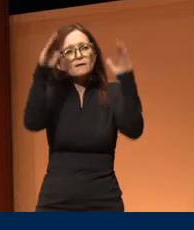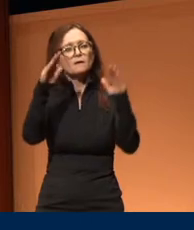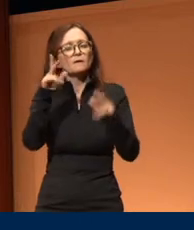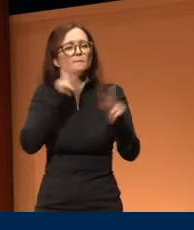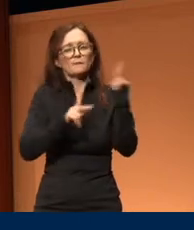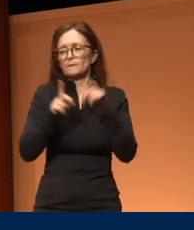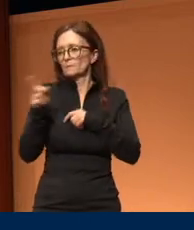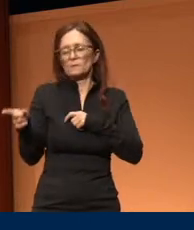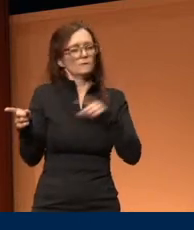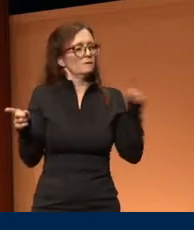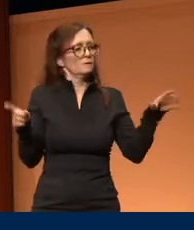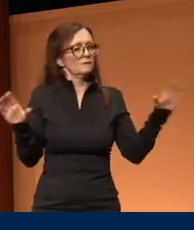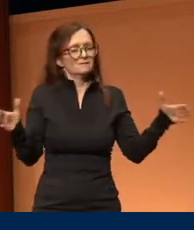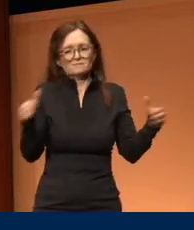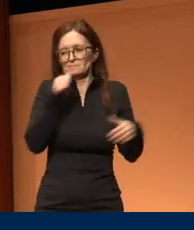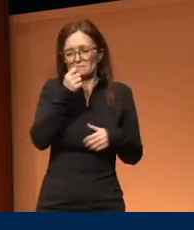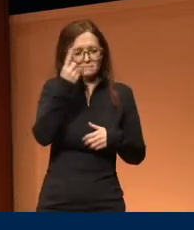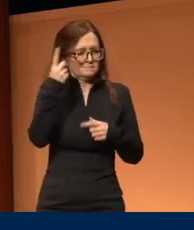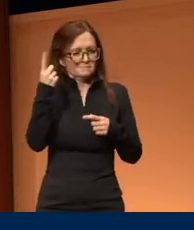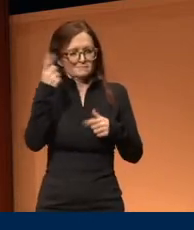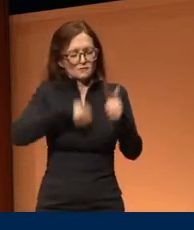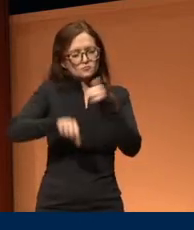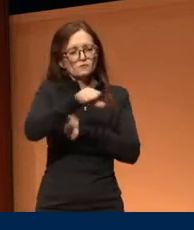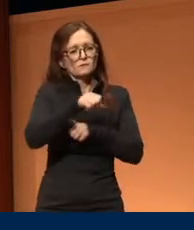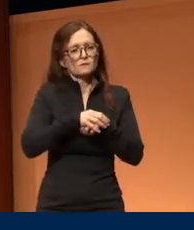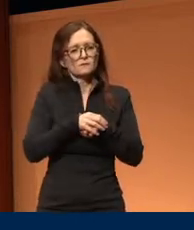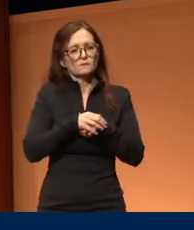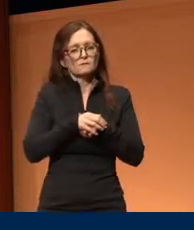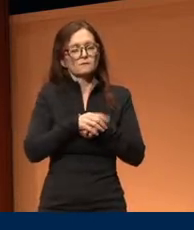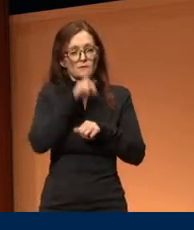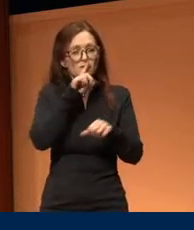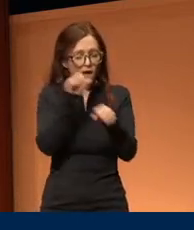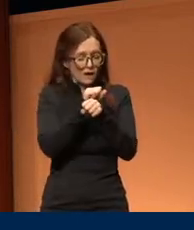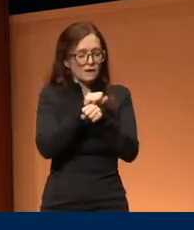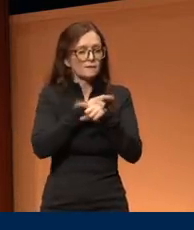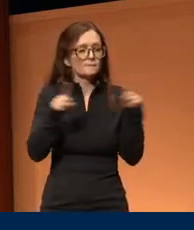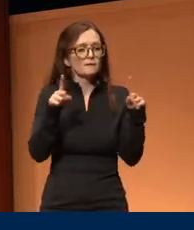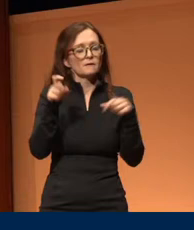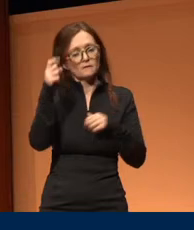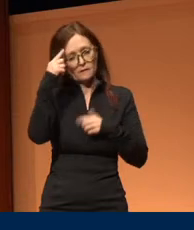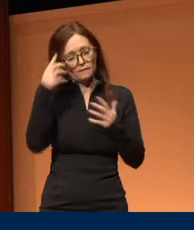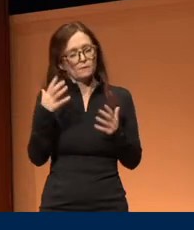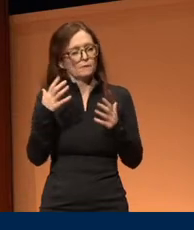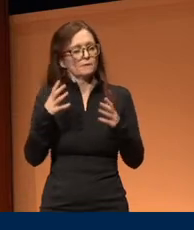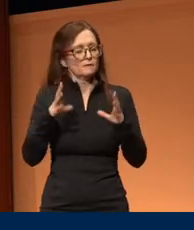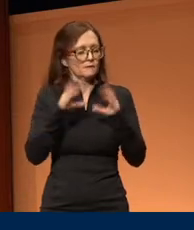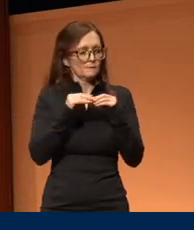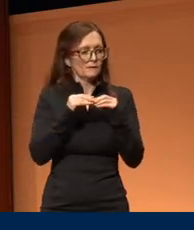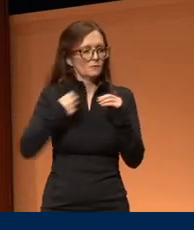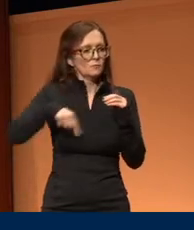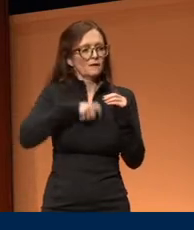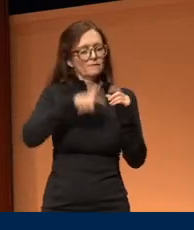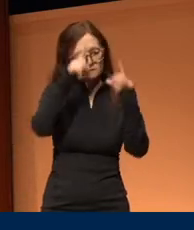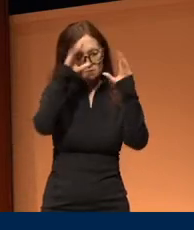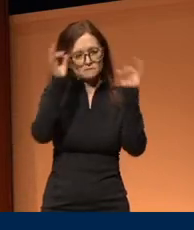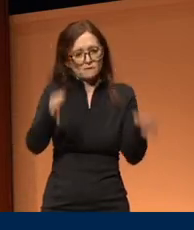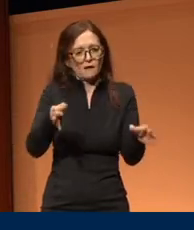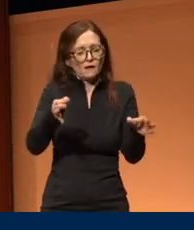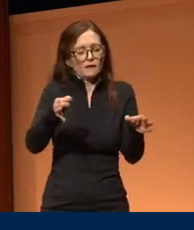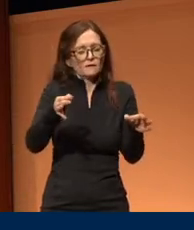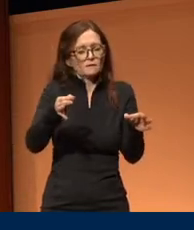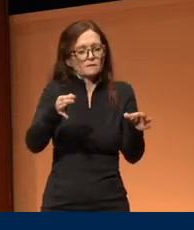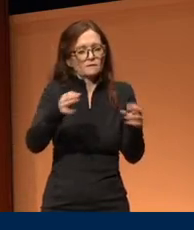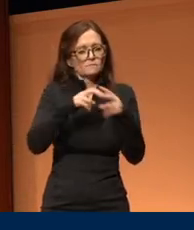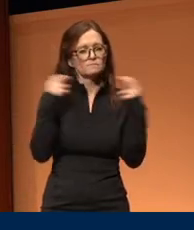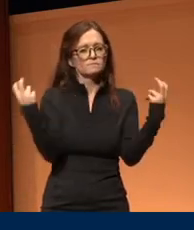on the other side didn't know what to make of religious arguments. In fact, on the governance committee, we had to decide amongst ourselves, do we bring